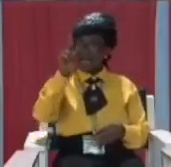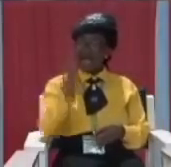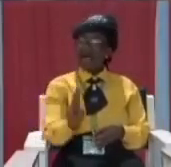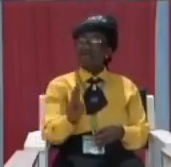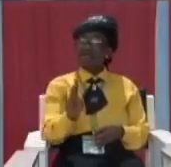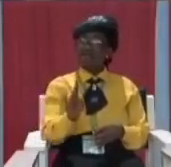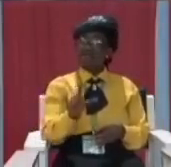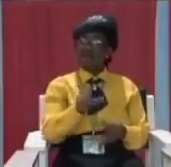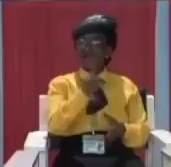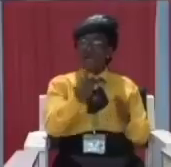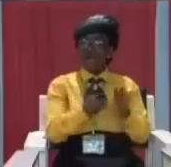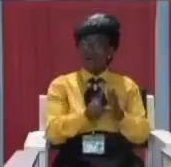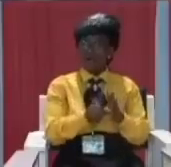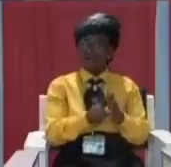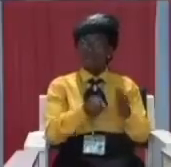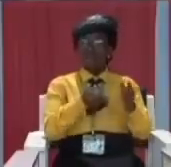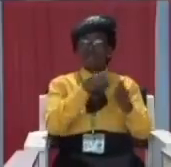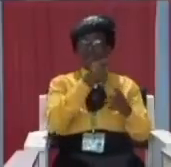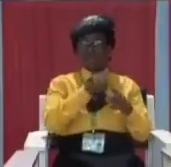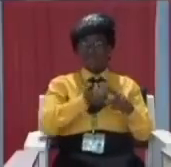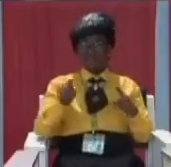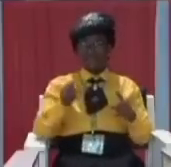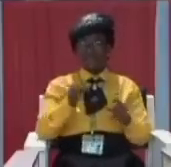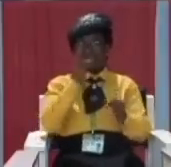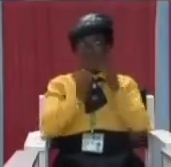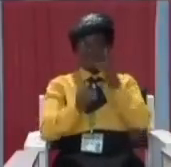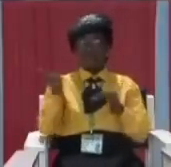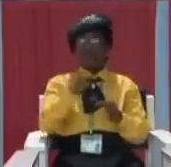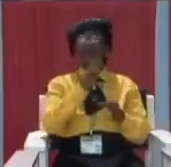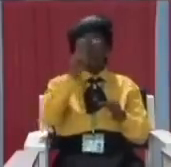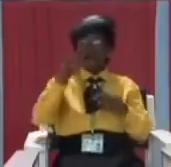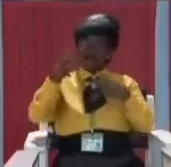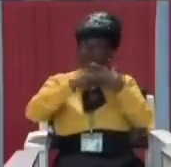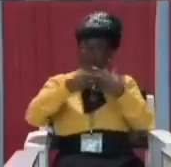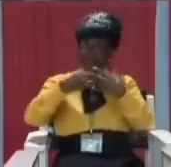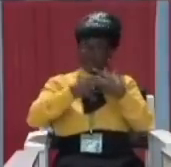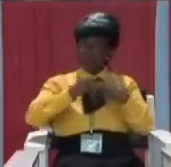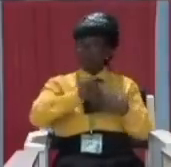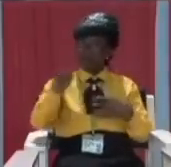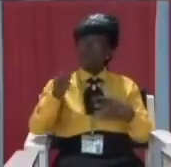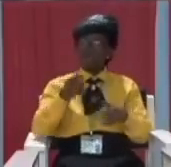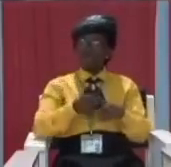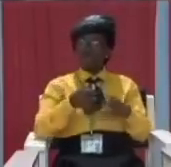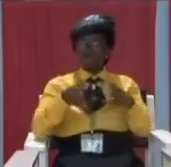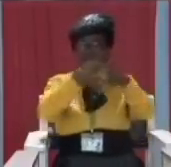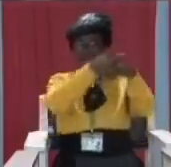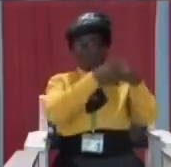But if you are returning from America to London, from the same place to the same place,